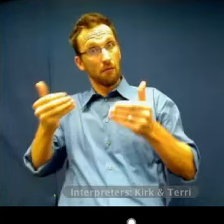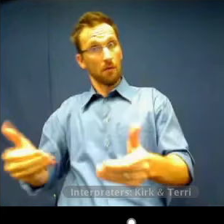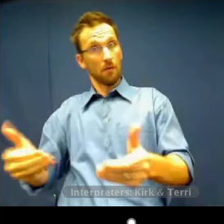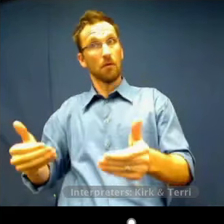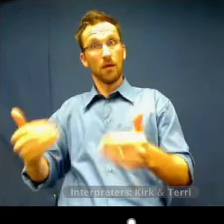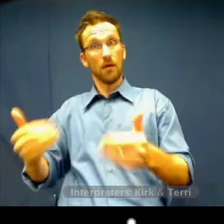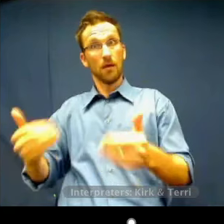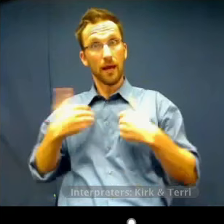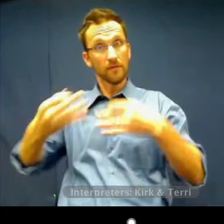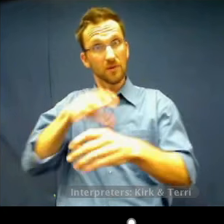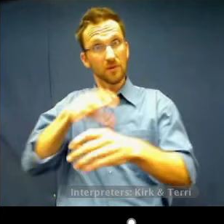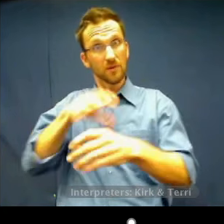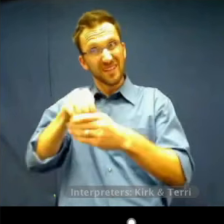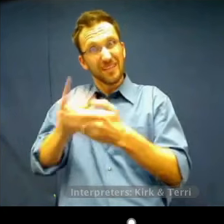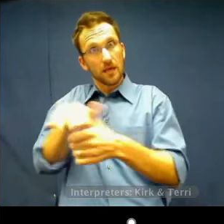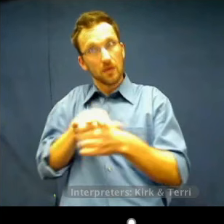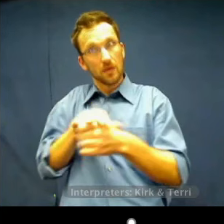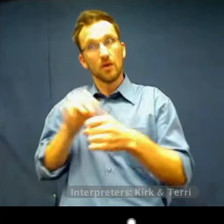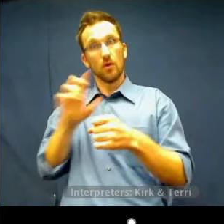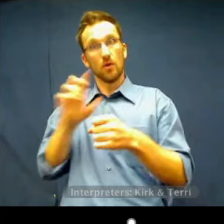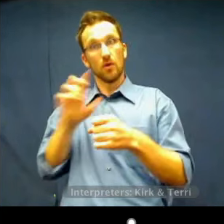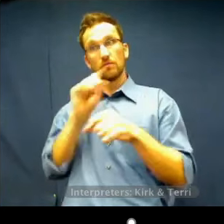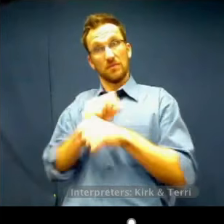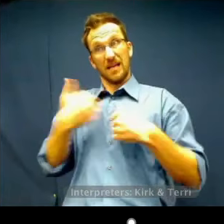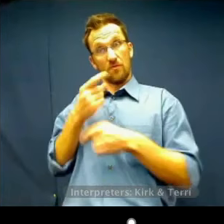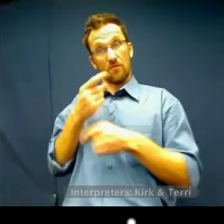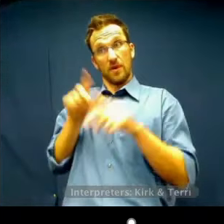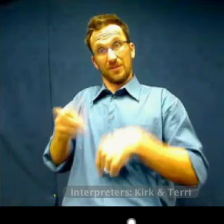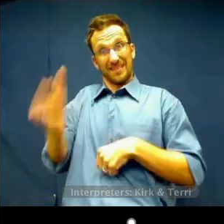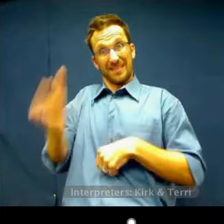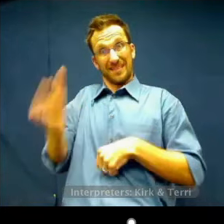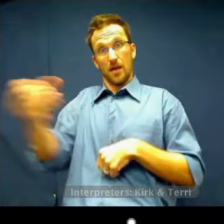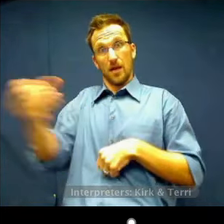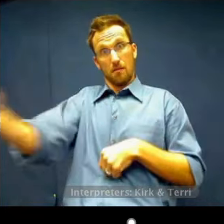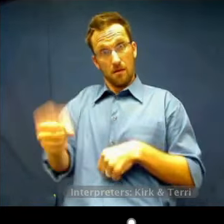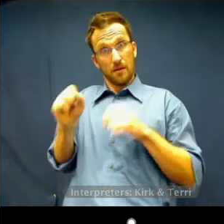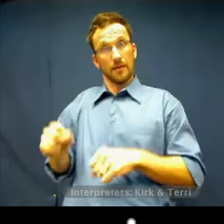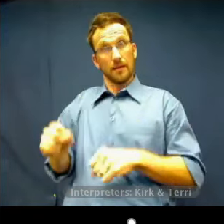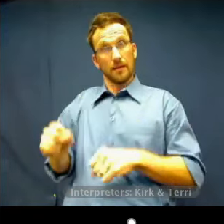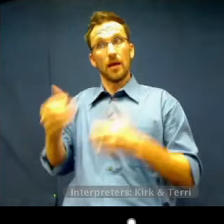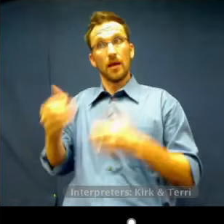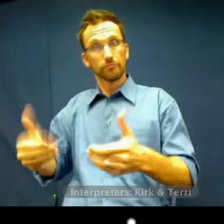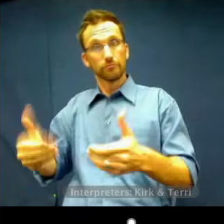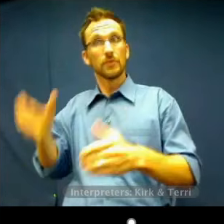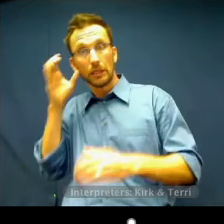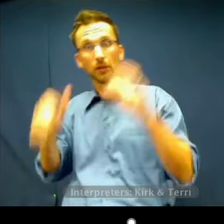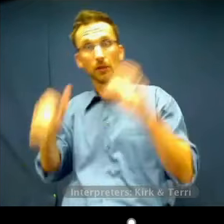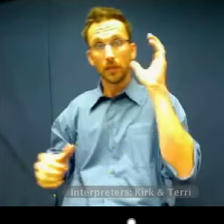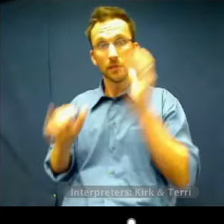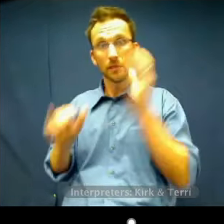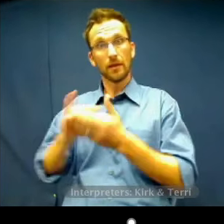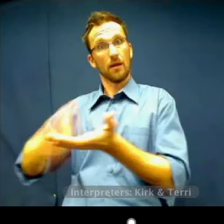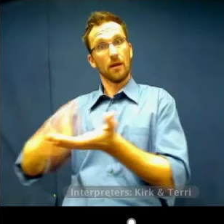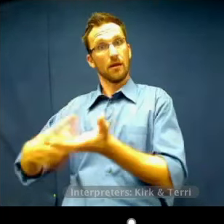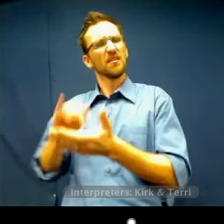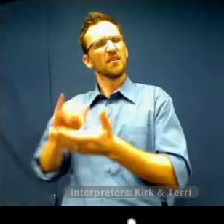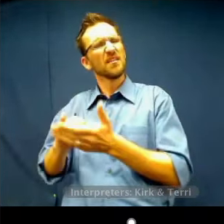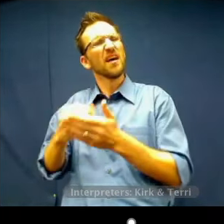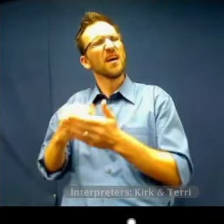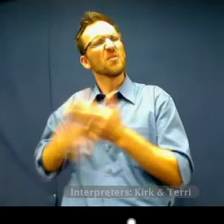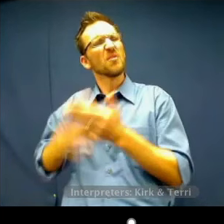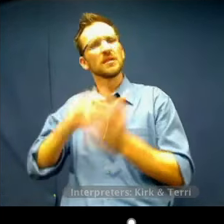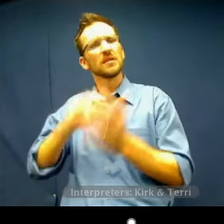actual person in front of them so that they can hear the case? That's how we typically use the term jurisdiction.